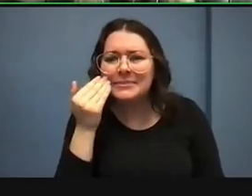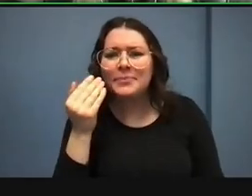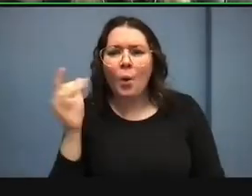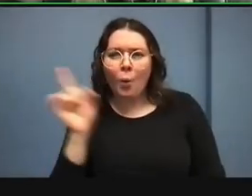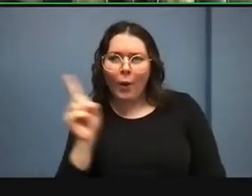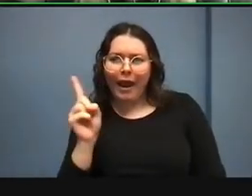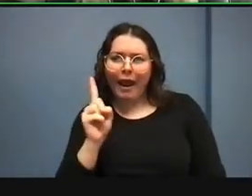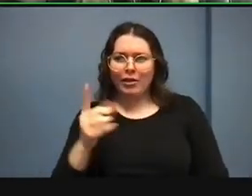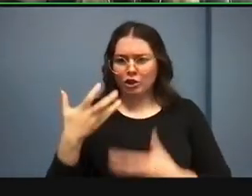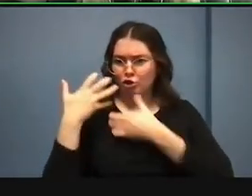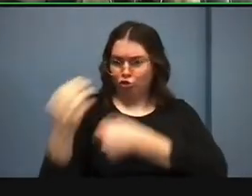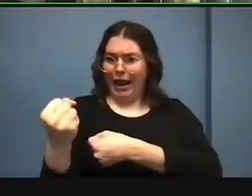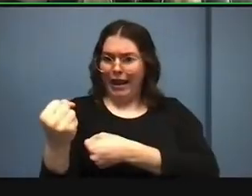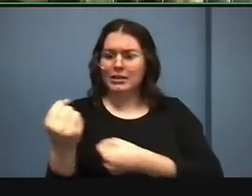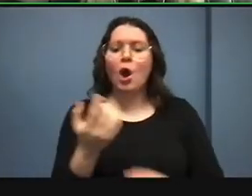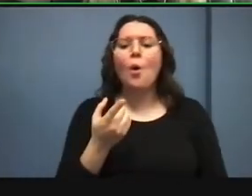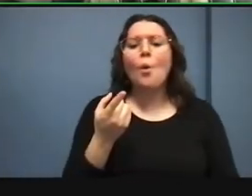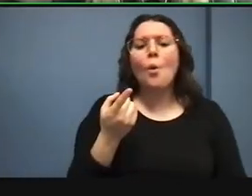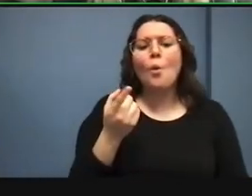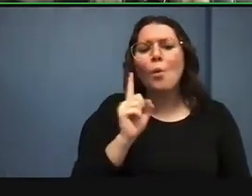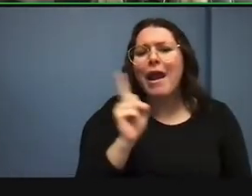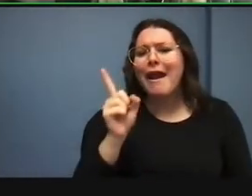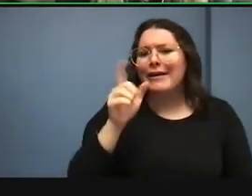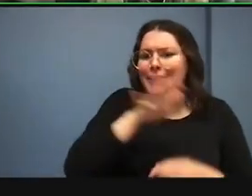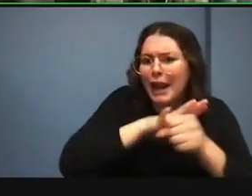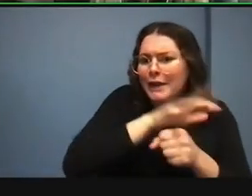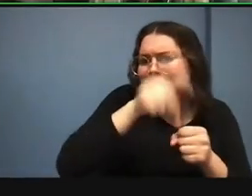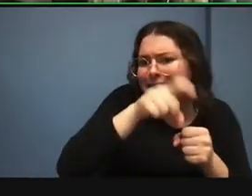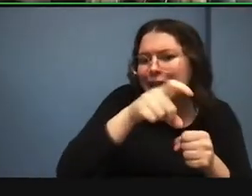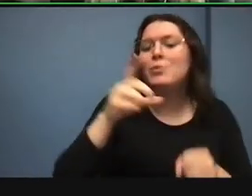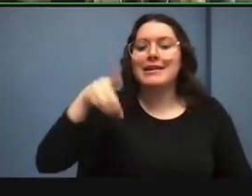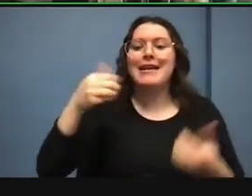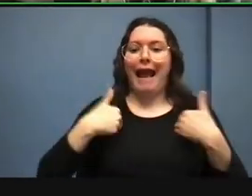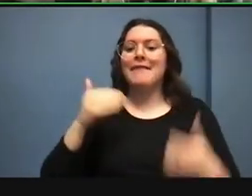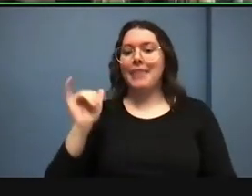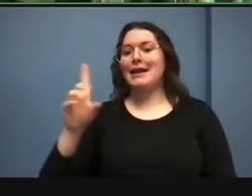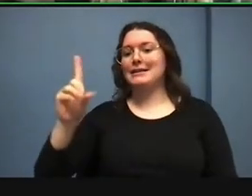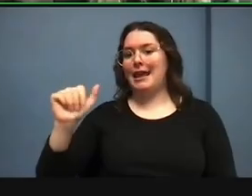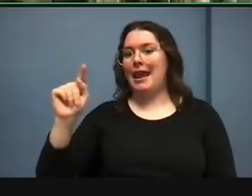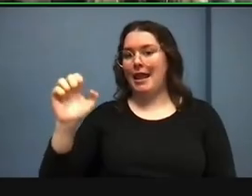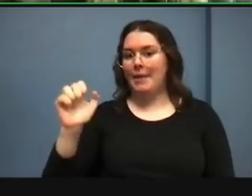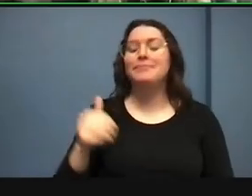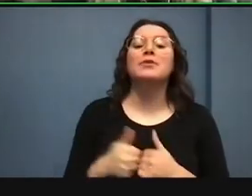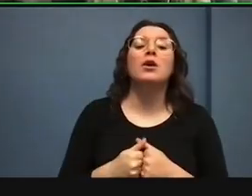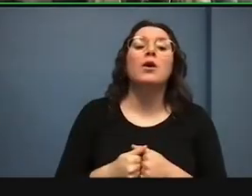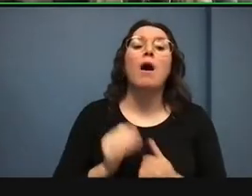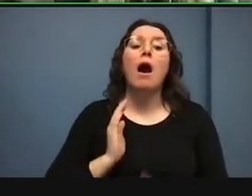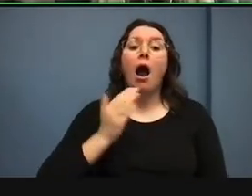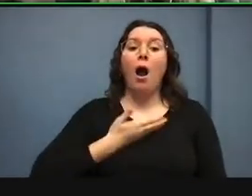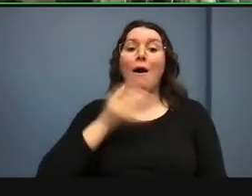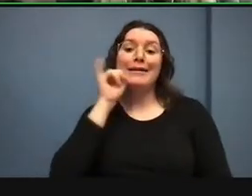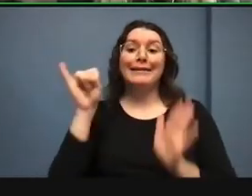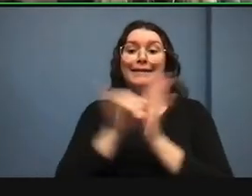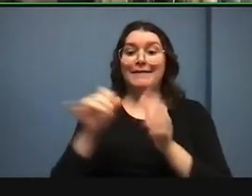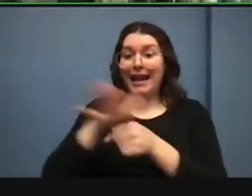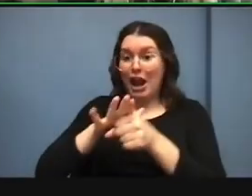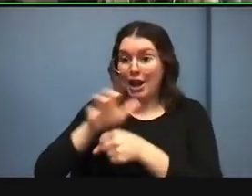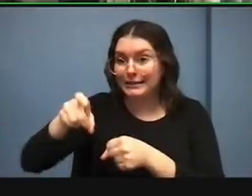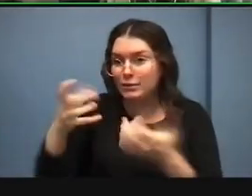of need are, and we need to have that data. So our identified area of need